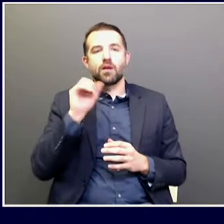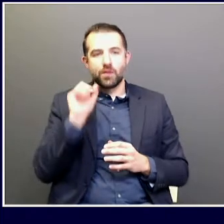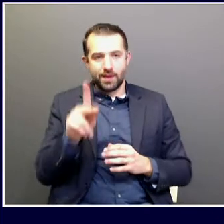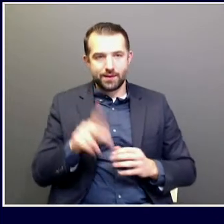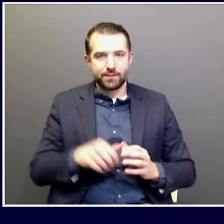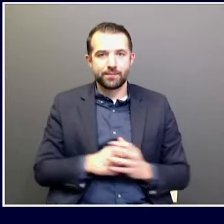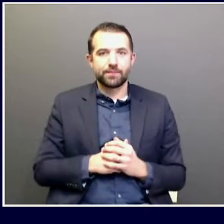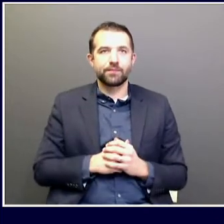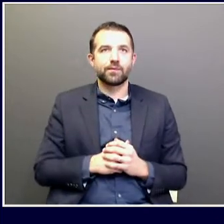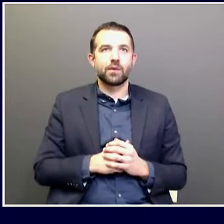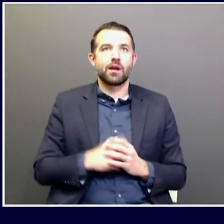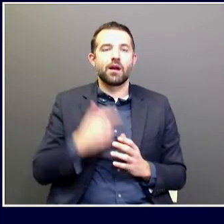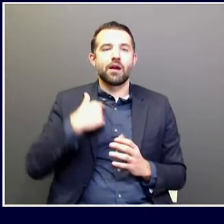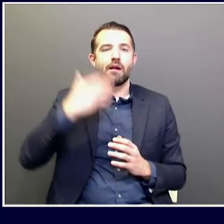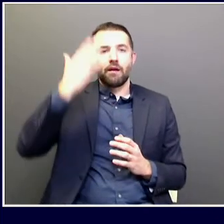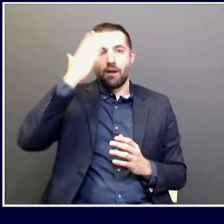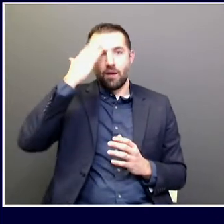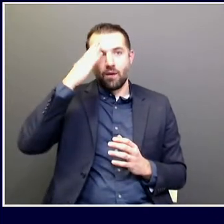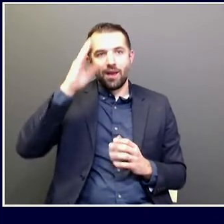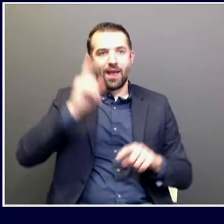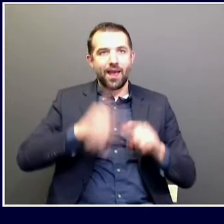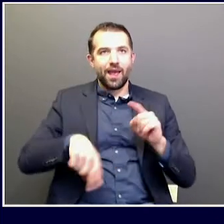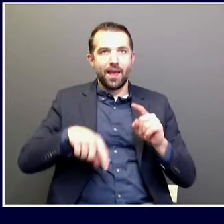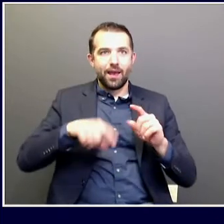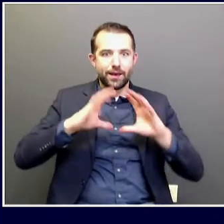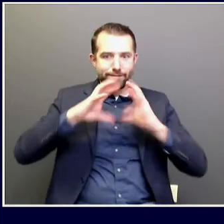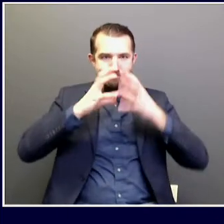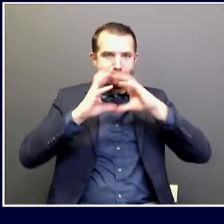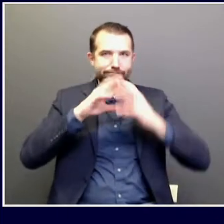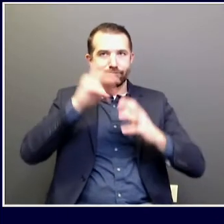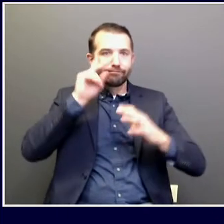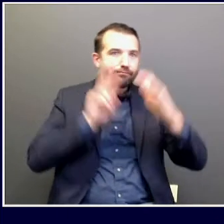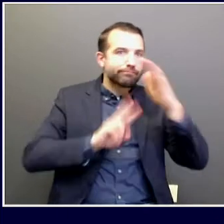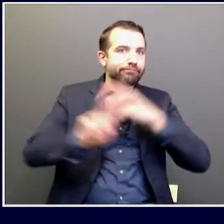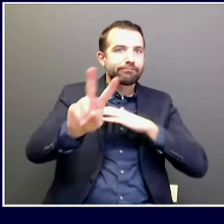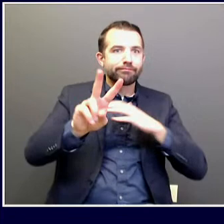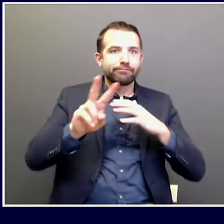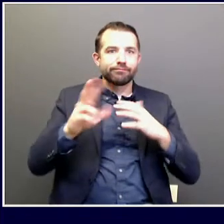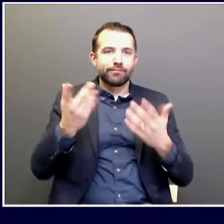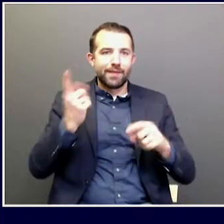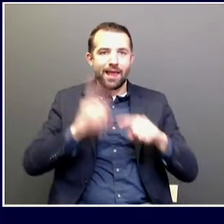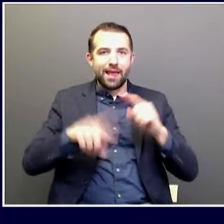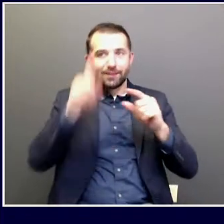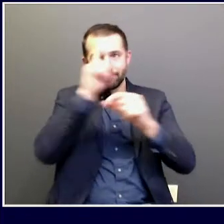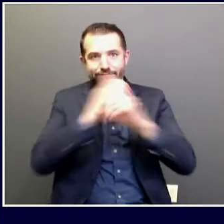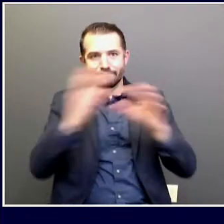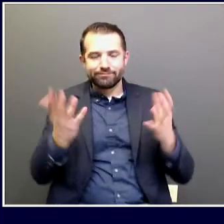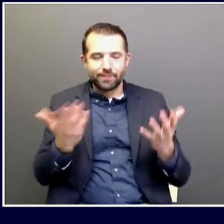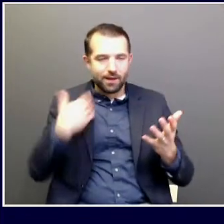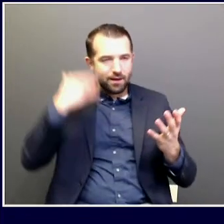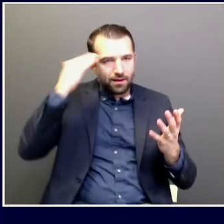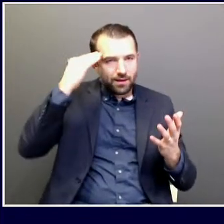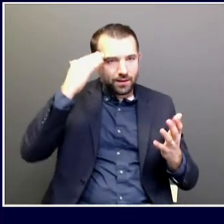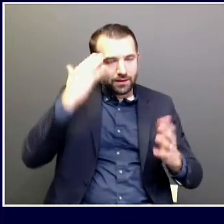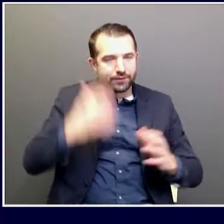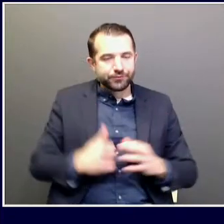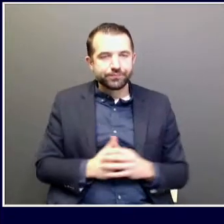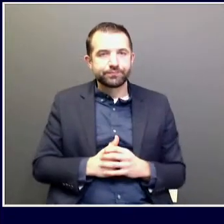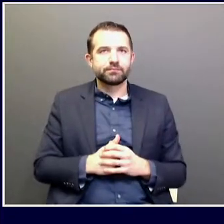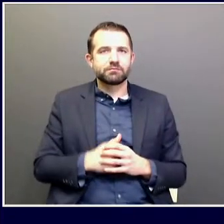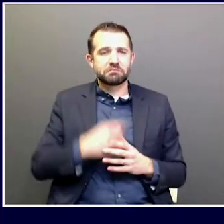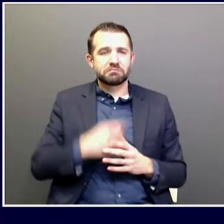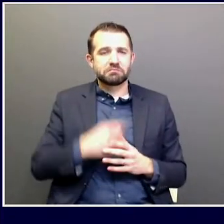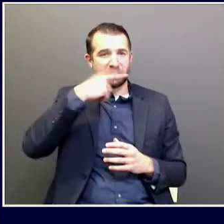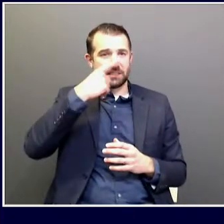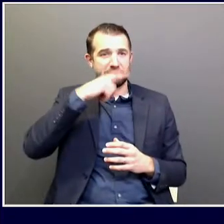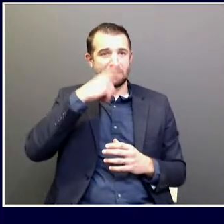to look in our crystal balls, but you mentioned off the top that the expectation is that cases will stay